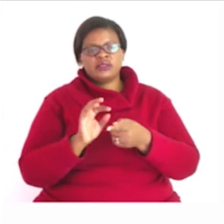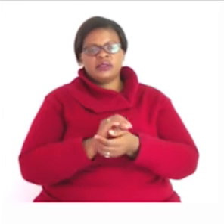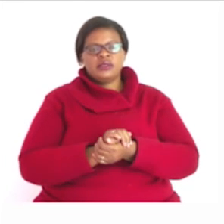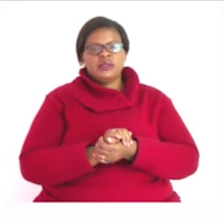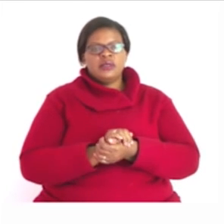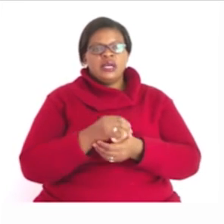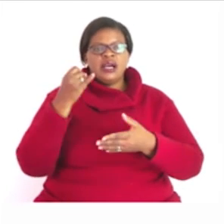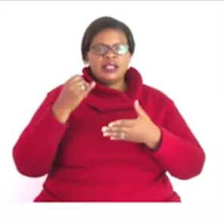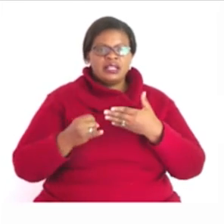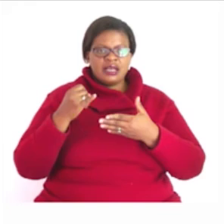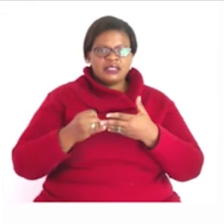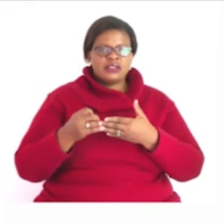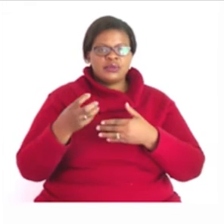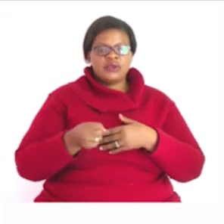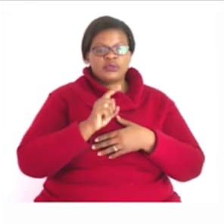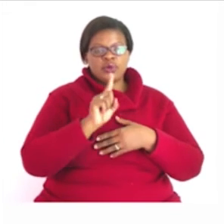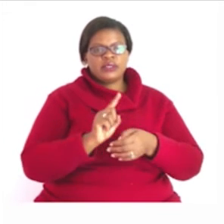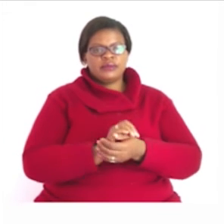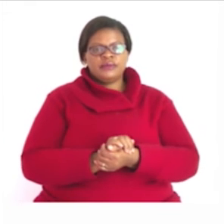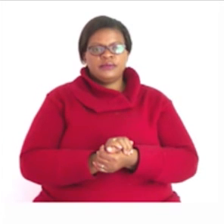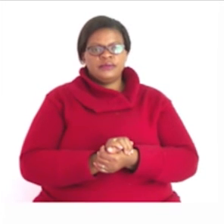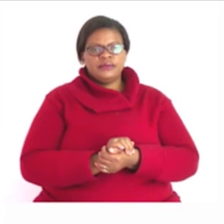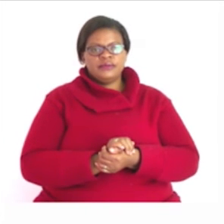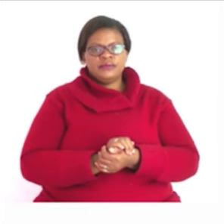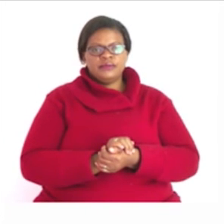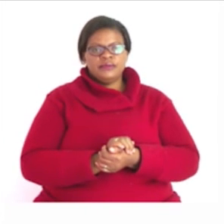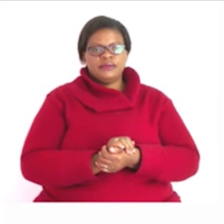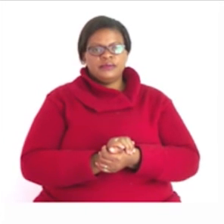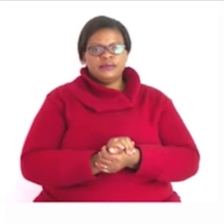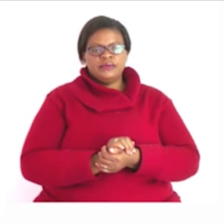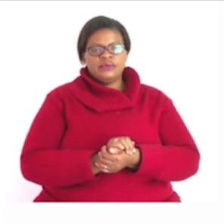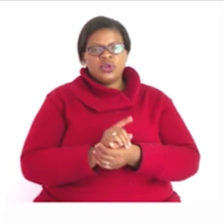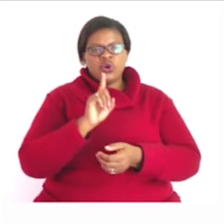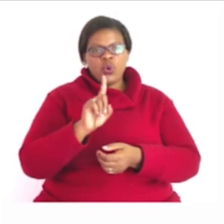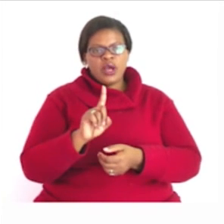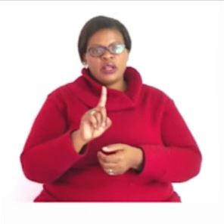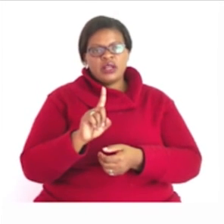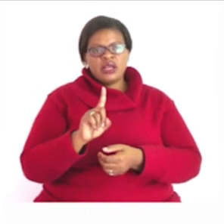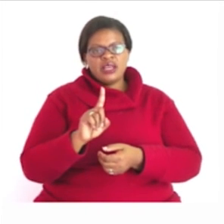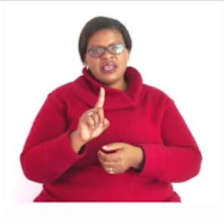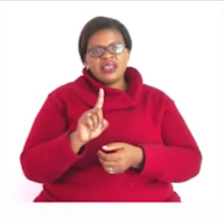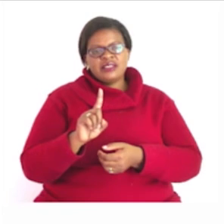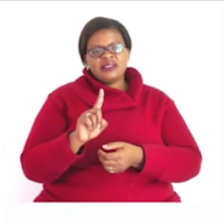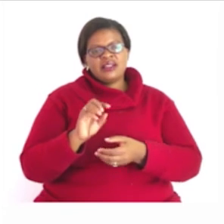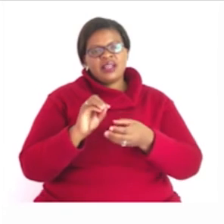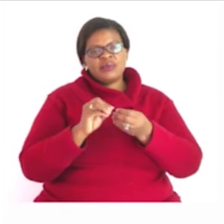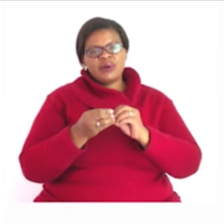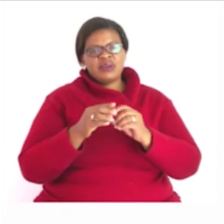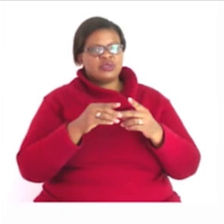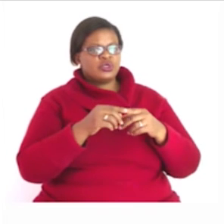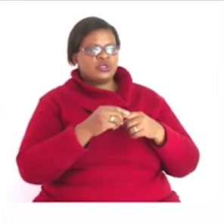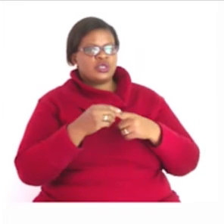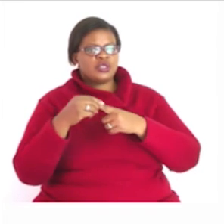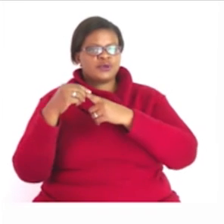then lastly, we have 1, which is probably the most unique number, and it only has